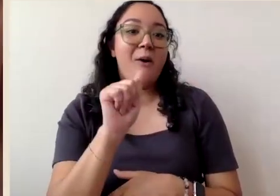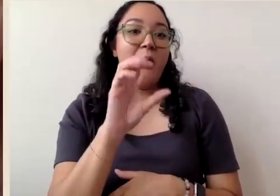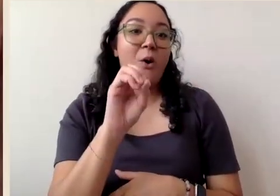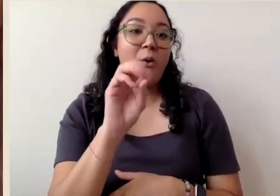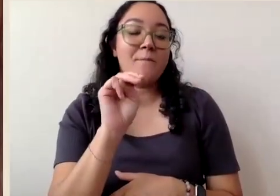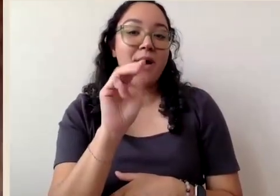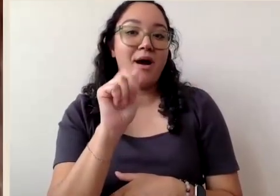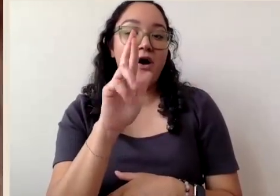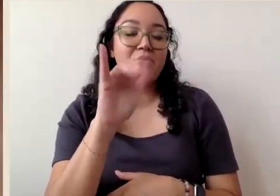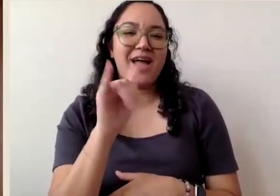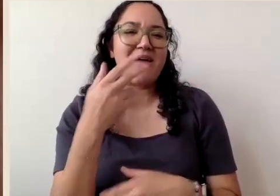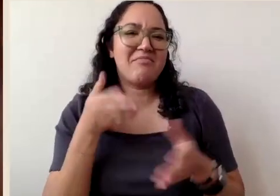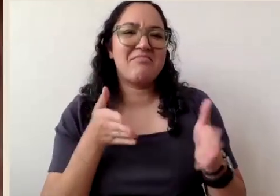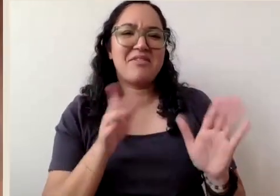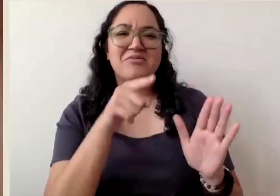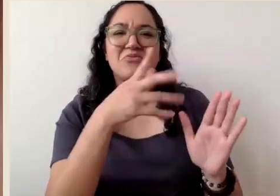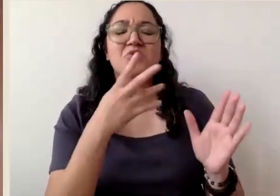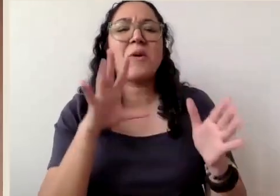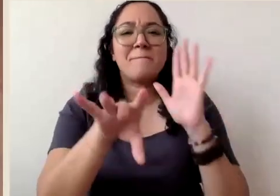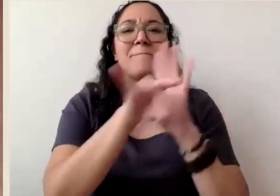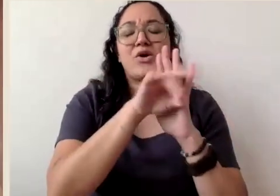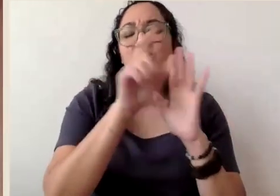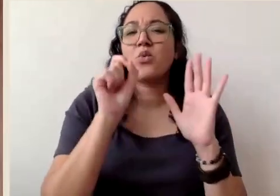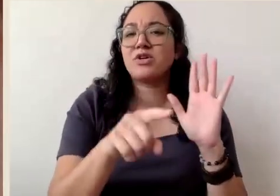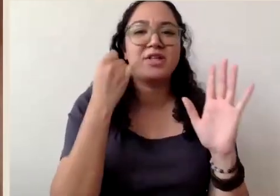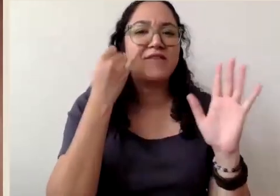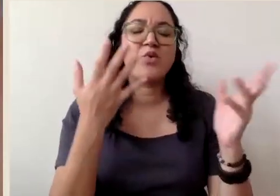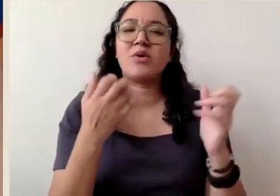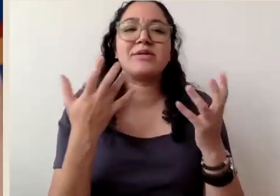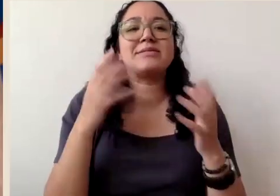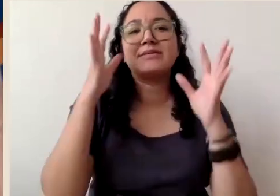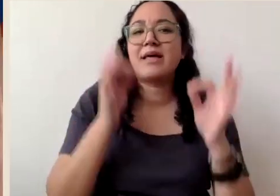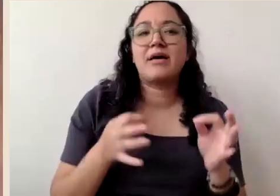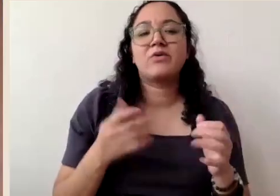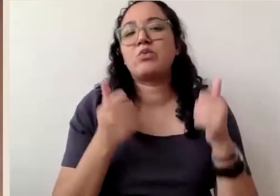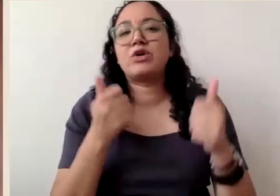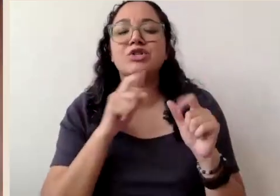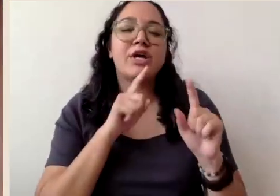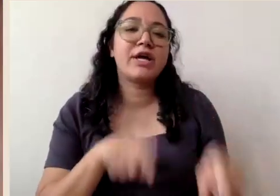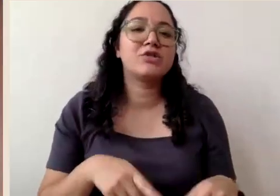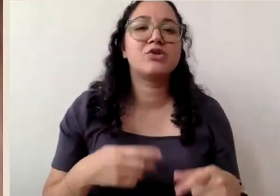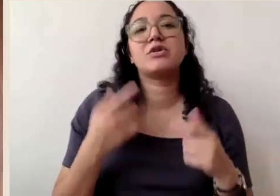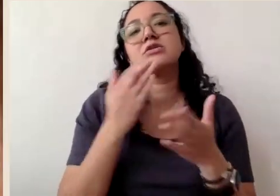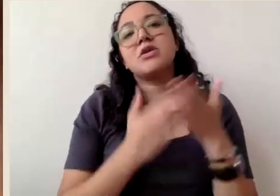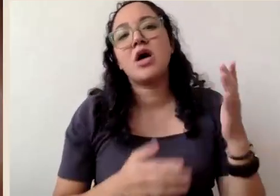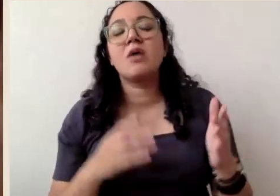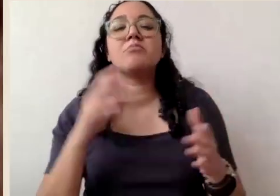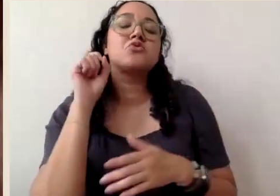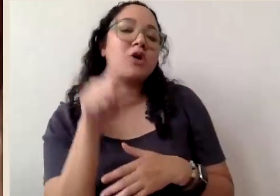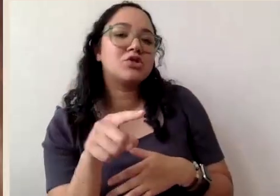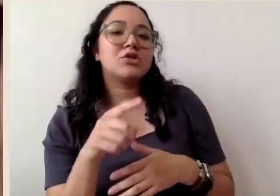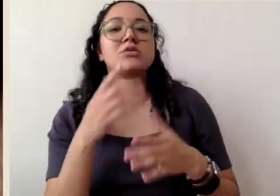the questions in order of how you would like to answer them. There are some of those are questions, some of those